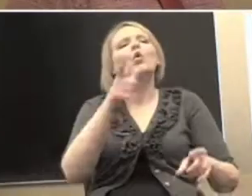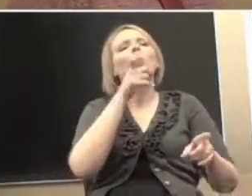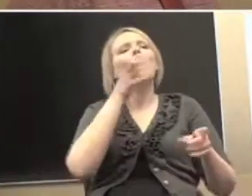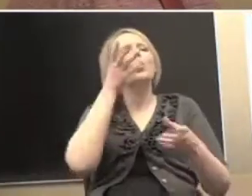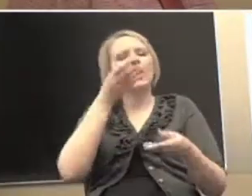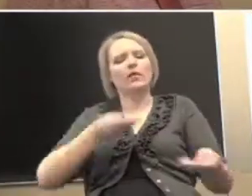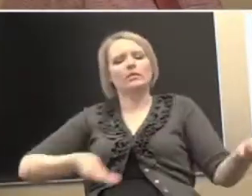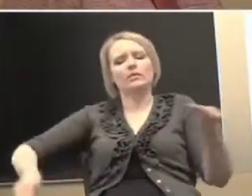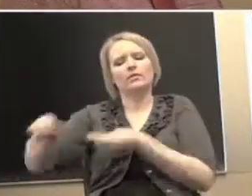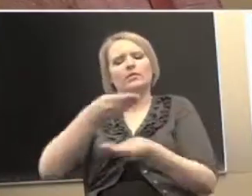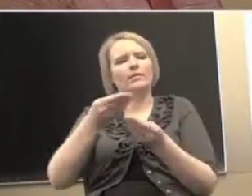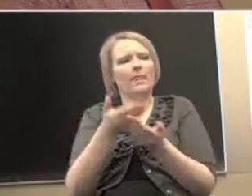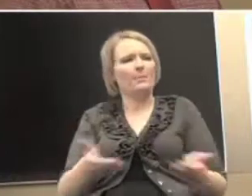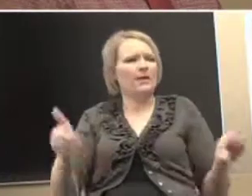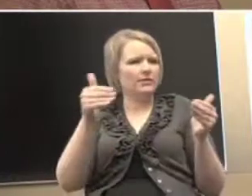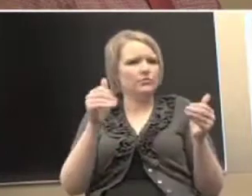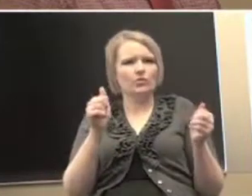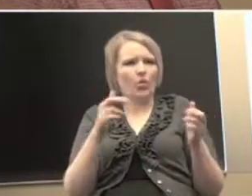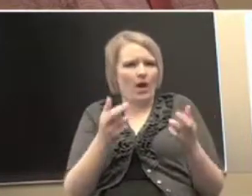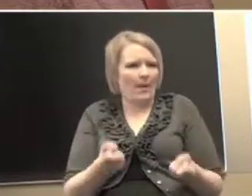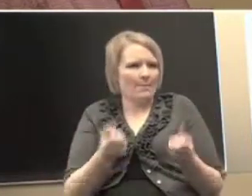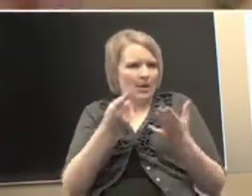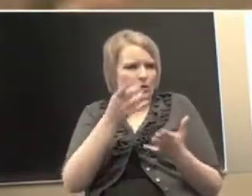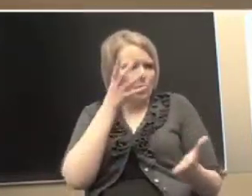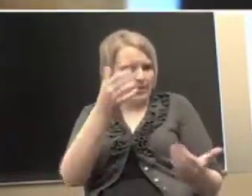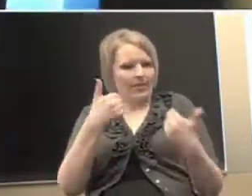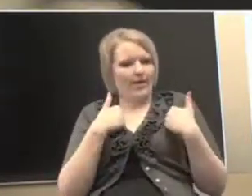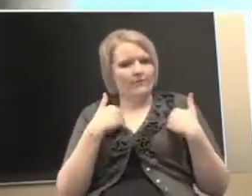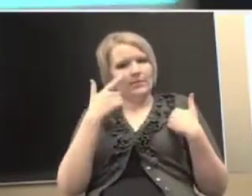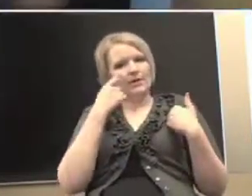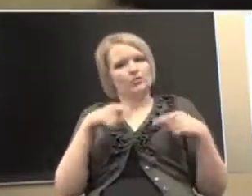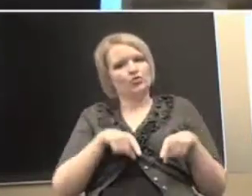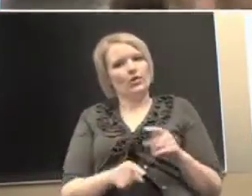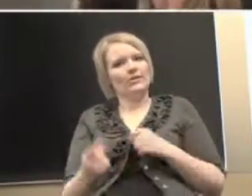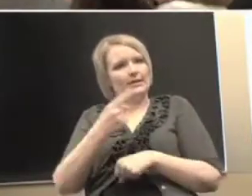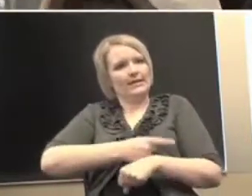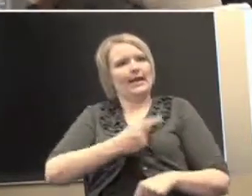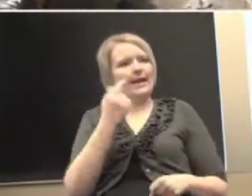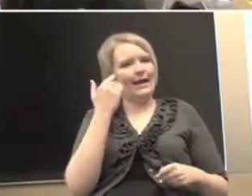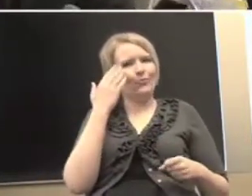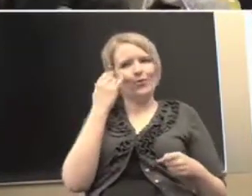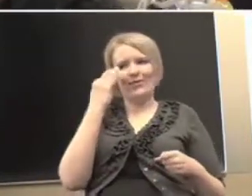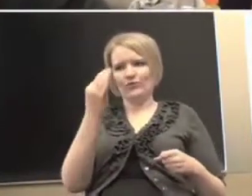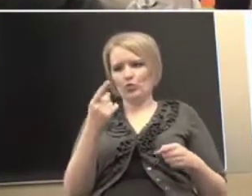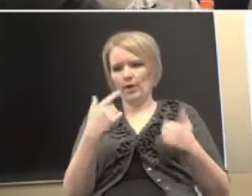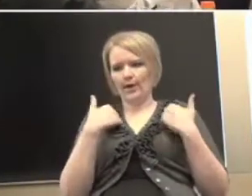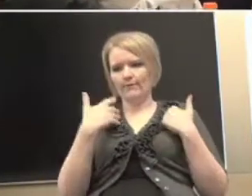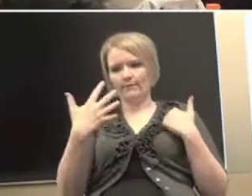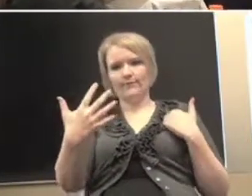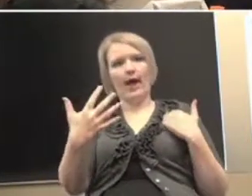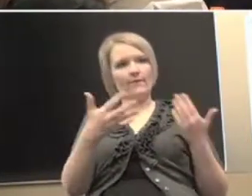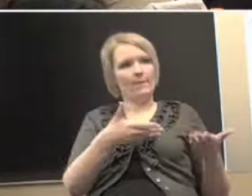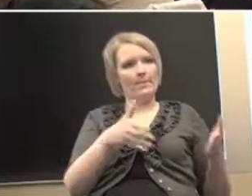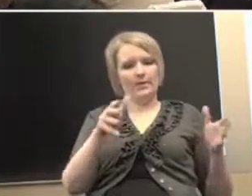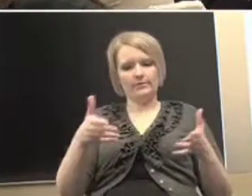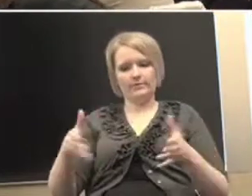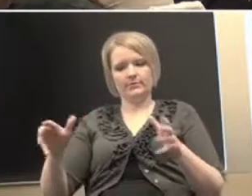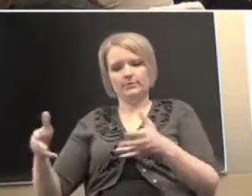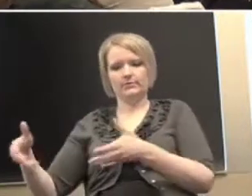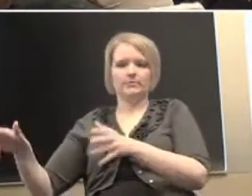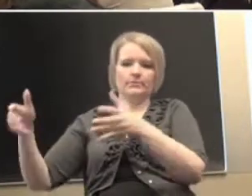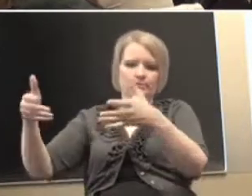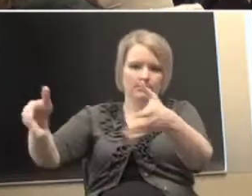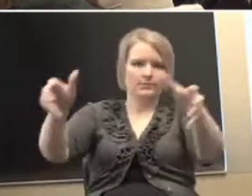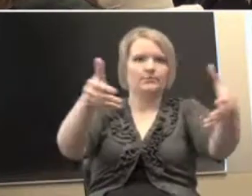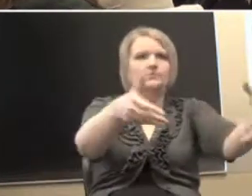Bins, which we have just because throughout the day, I don't know if you have to say up to 5 bins.